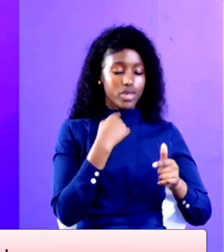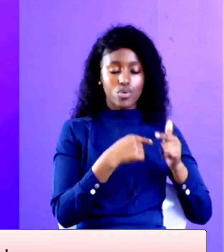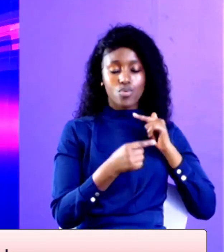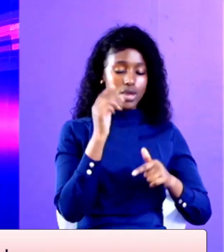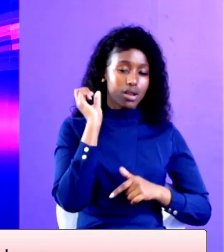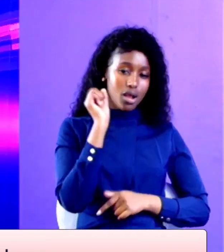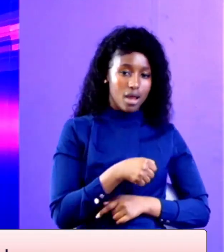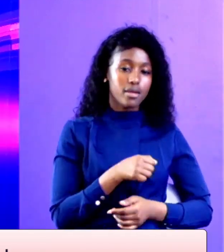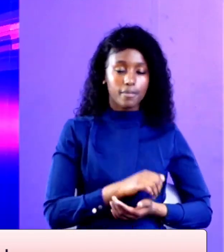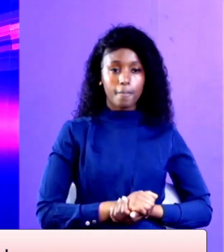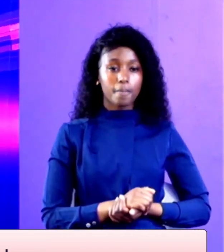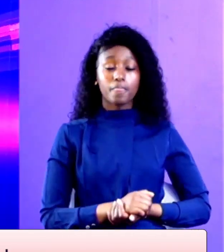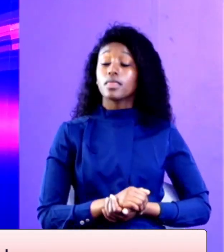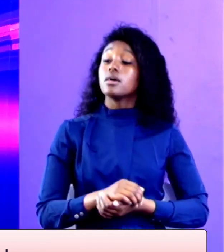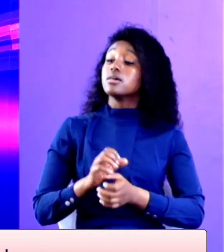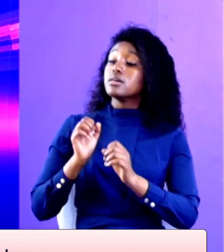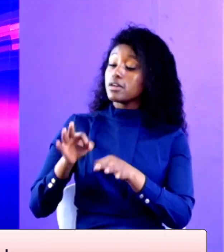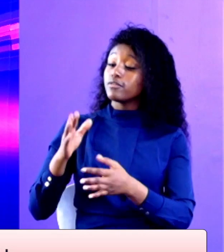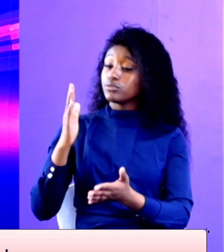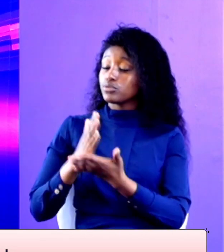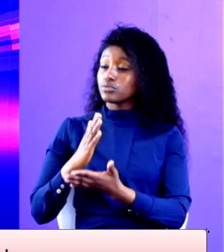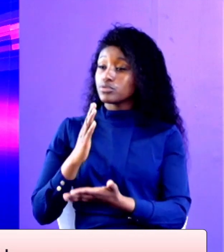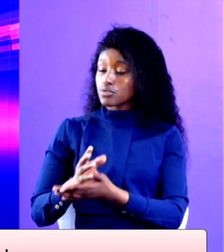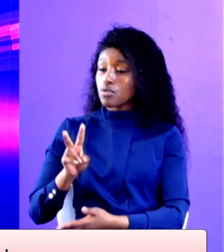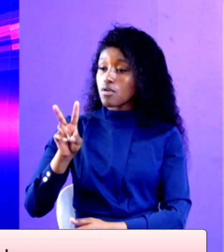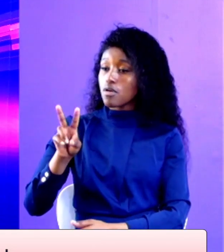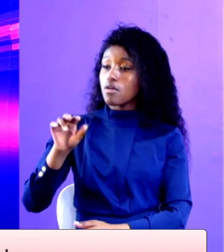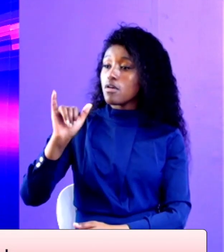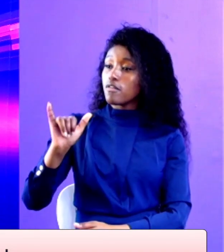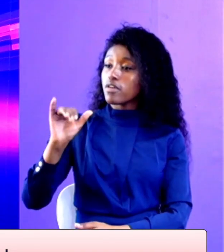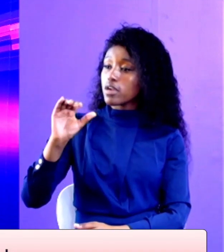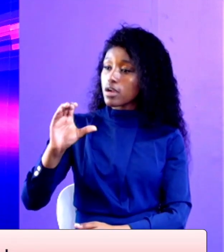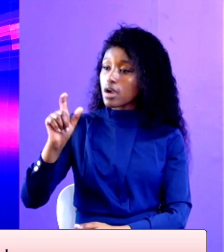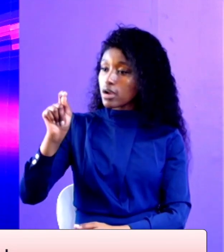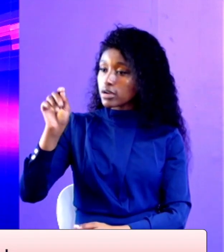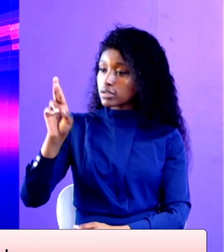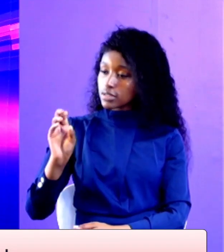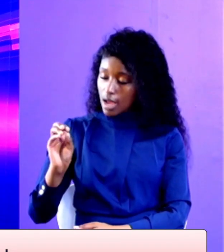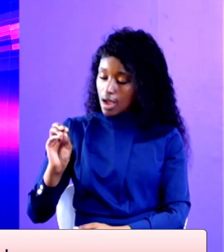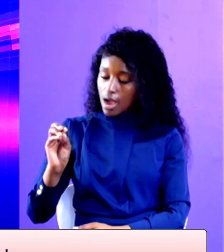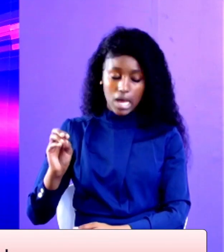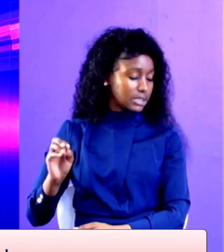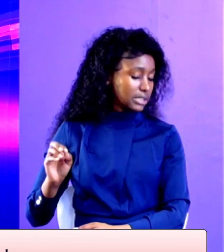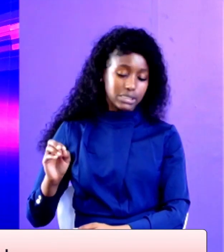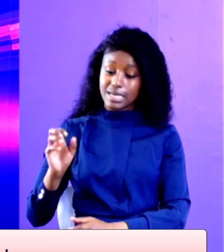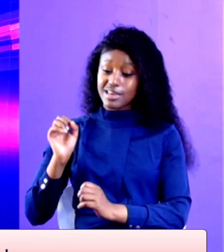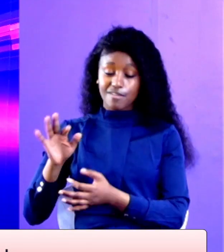it happens Victor Gyökeres flops, hey, I don't know